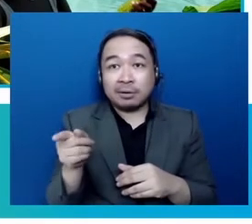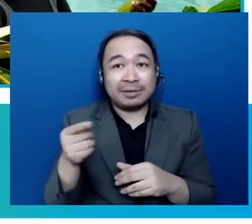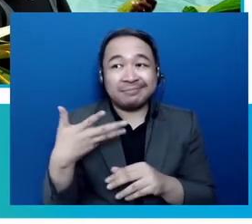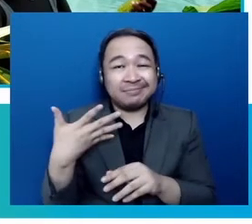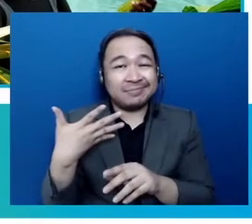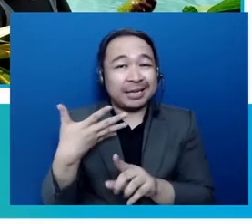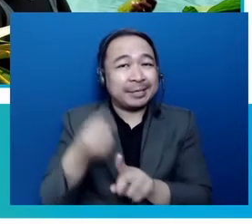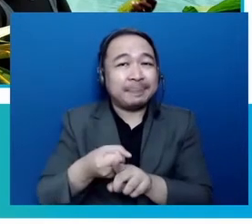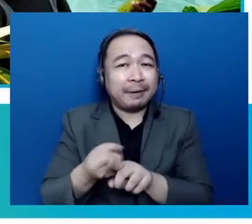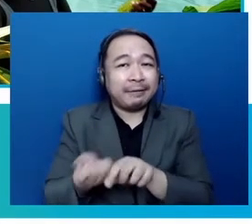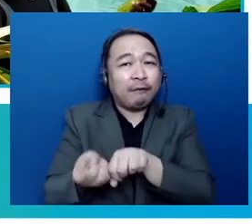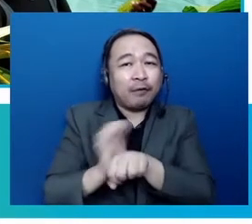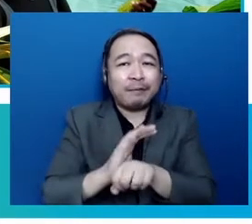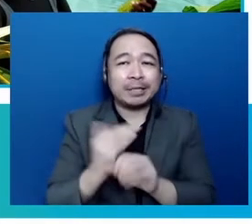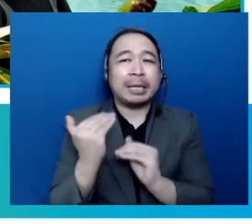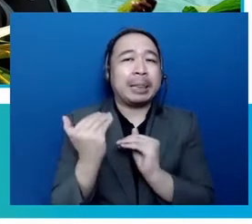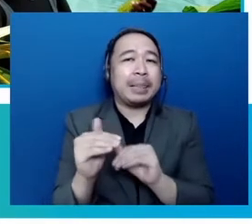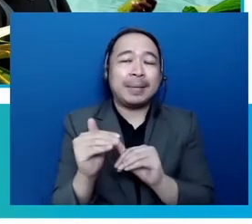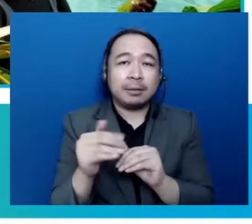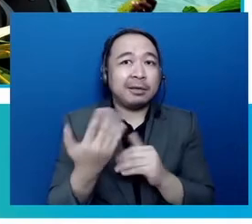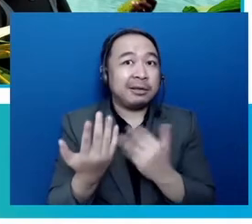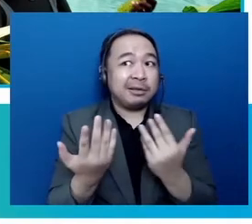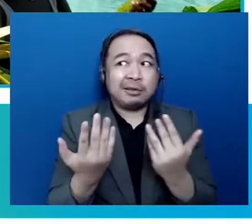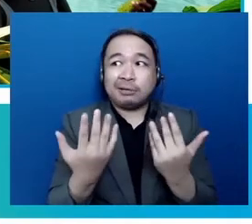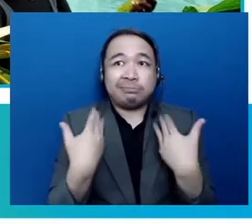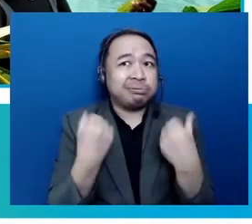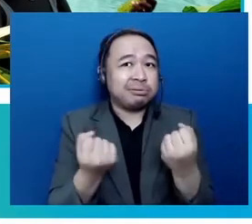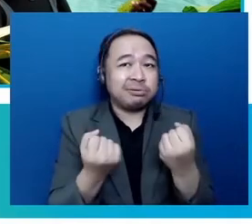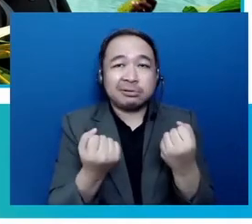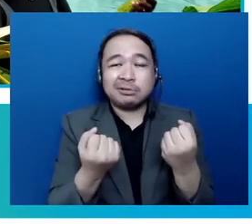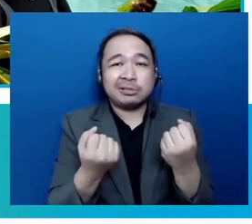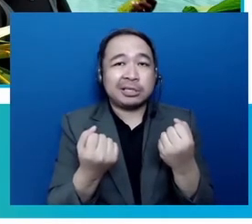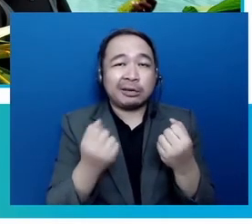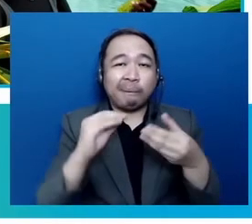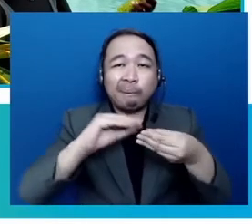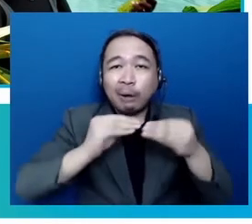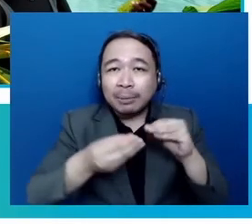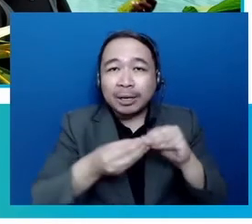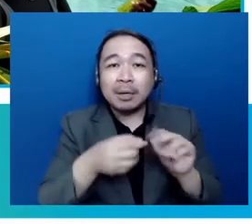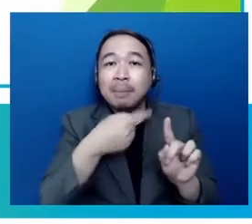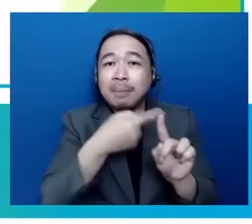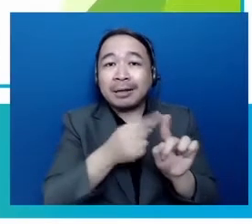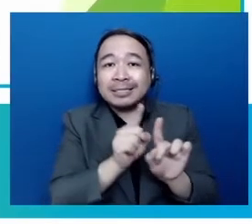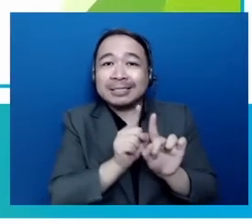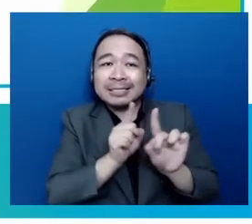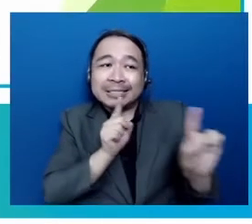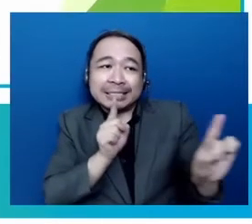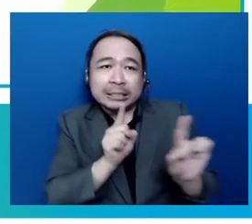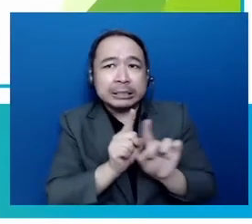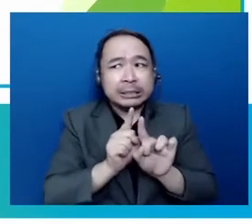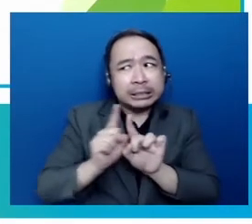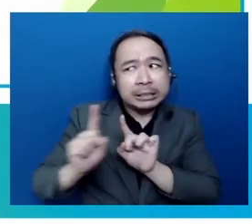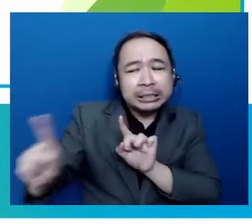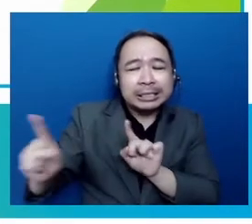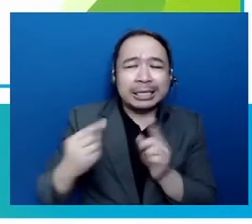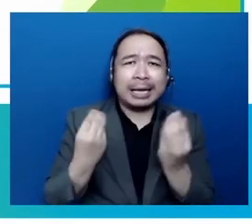restriction, health concern, and social distance measure. Next slide.